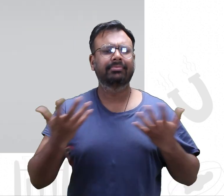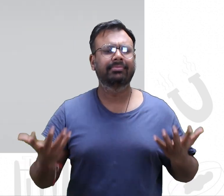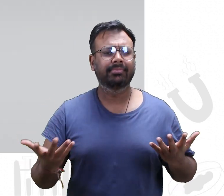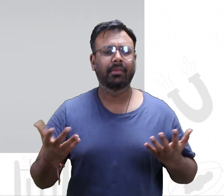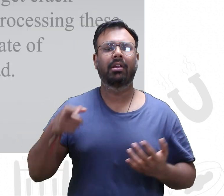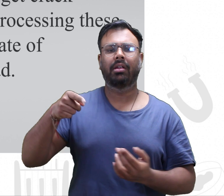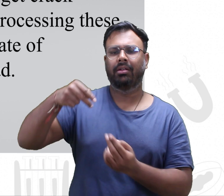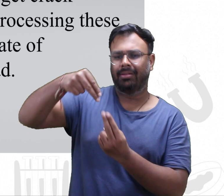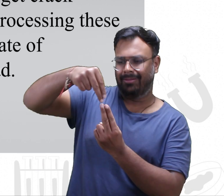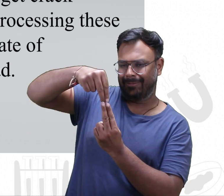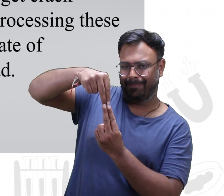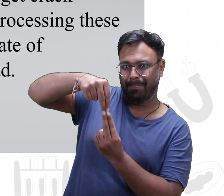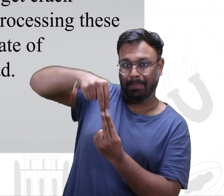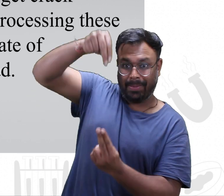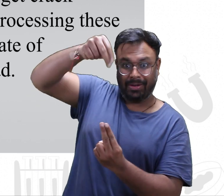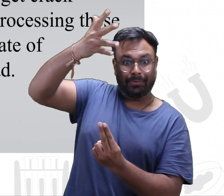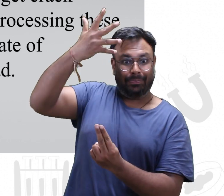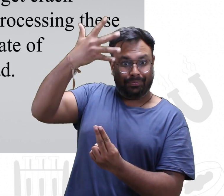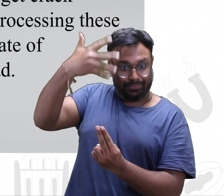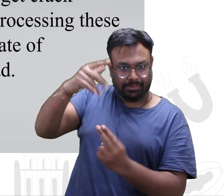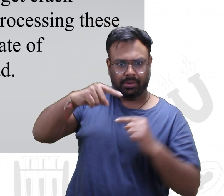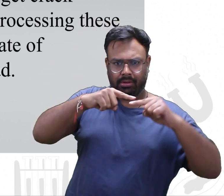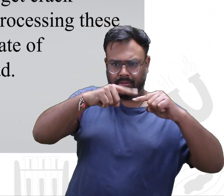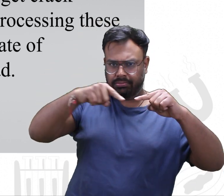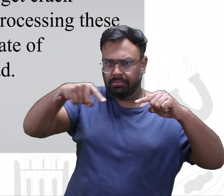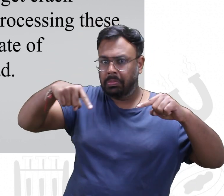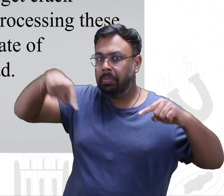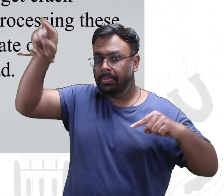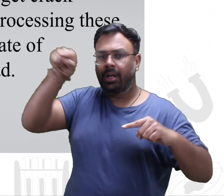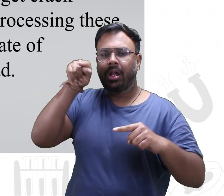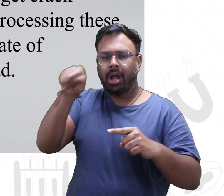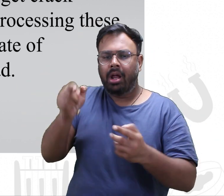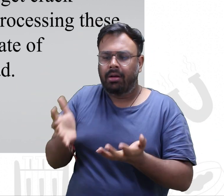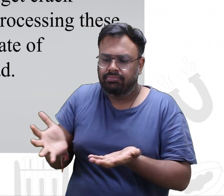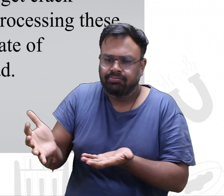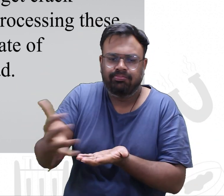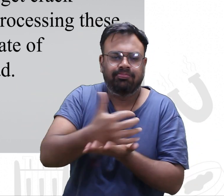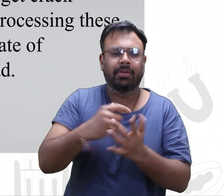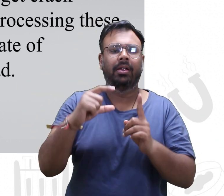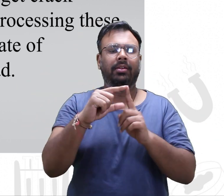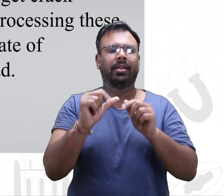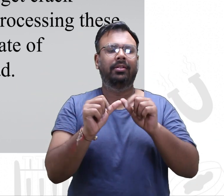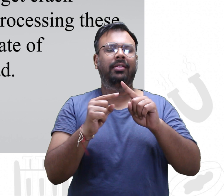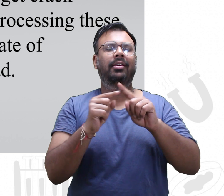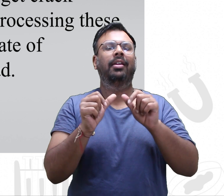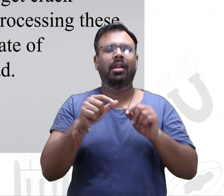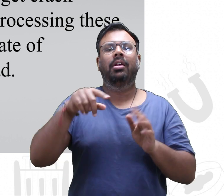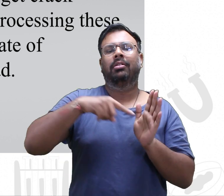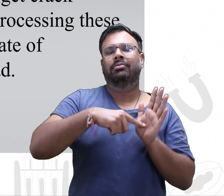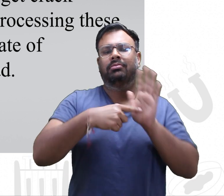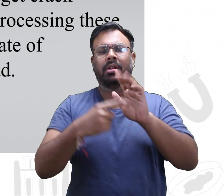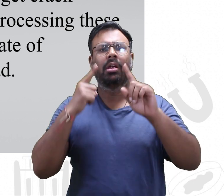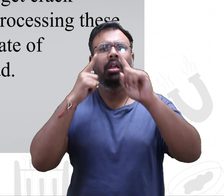Summary. From the fatigue crack growth test, we get crack length and number of cycles data. By processing these